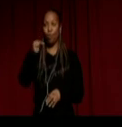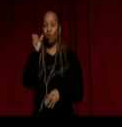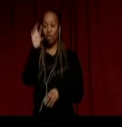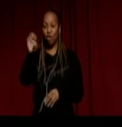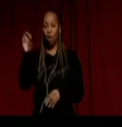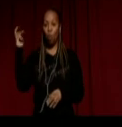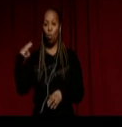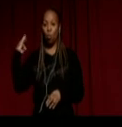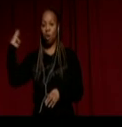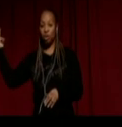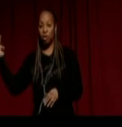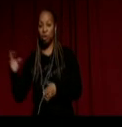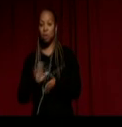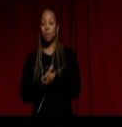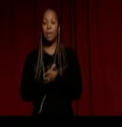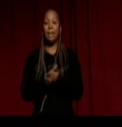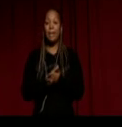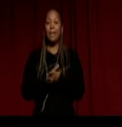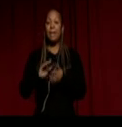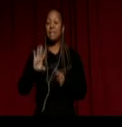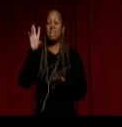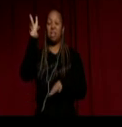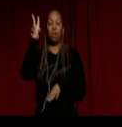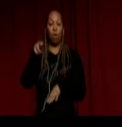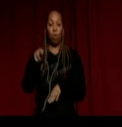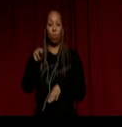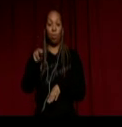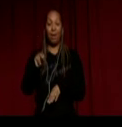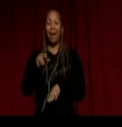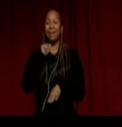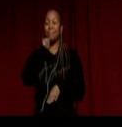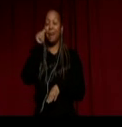a third term, right? He said, no. He said, I'm not a king.